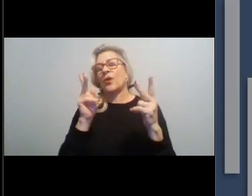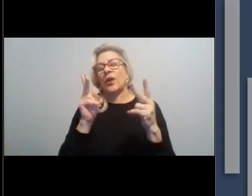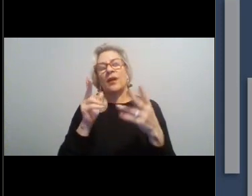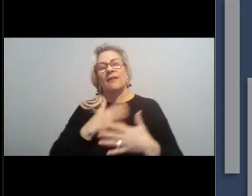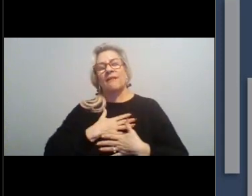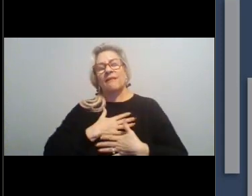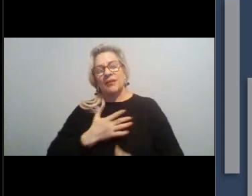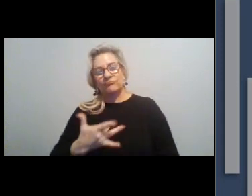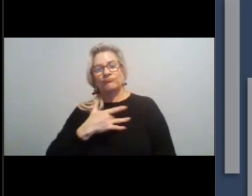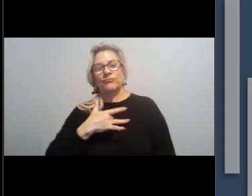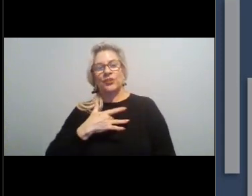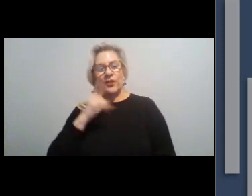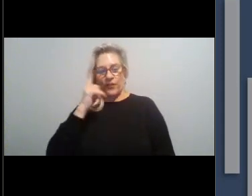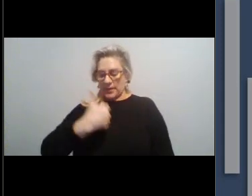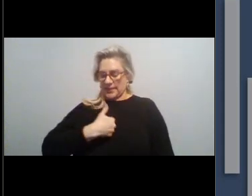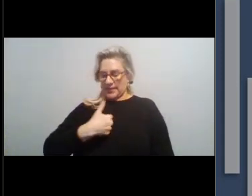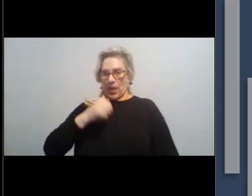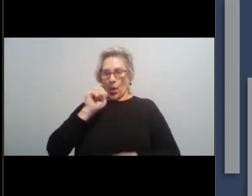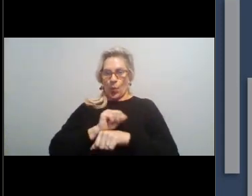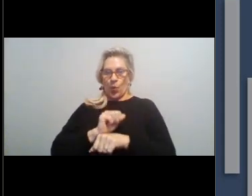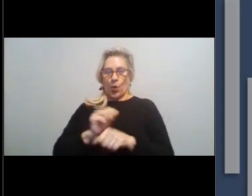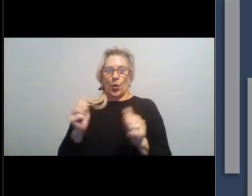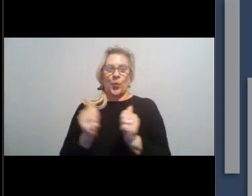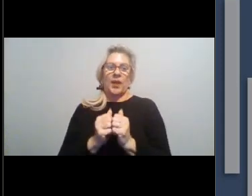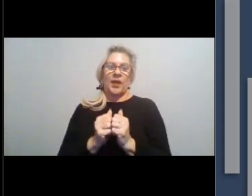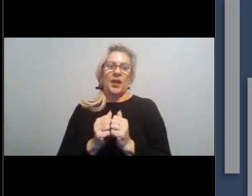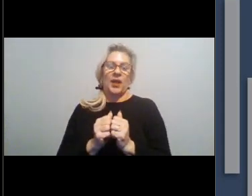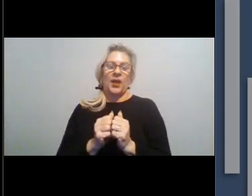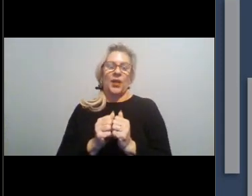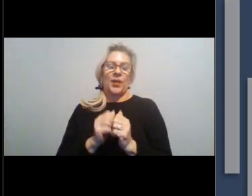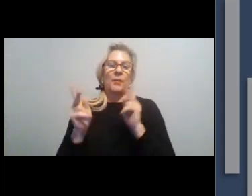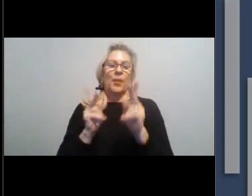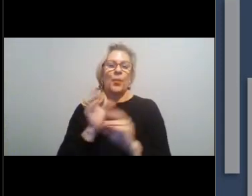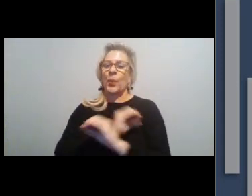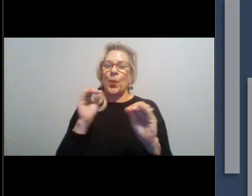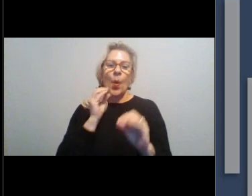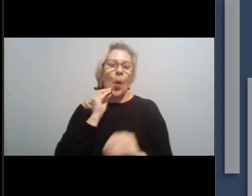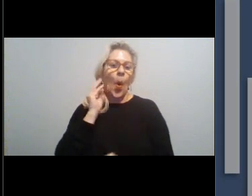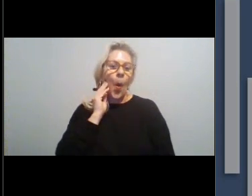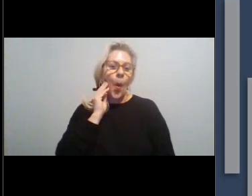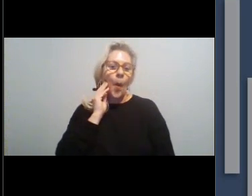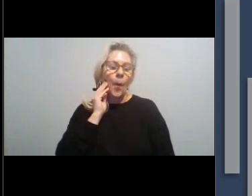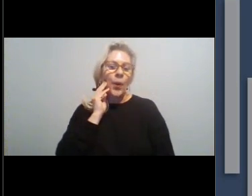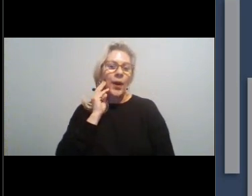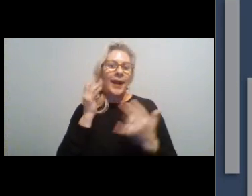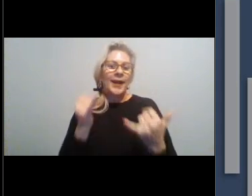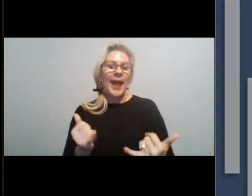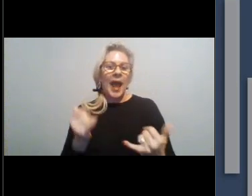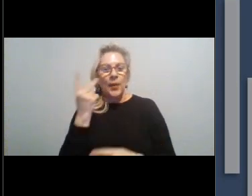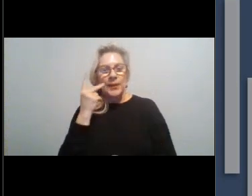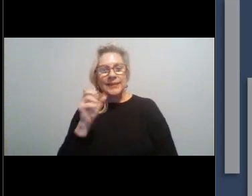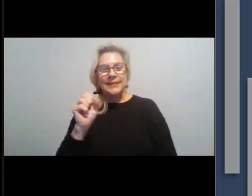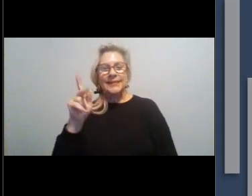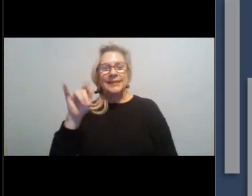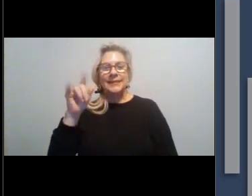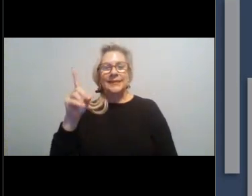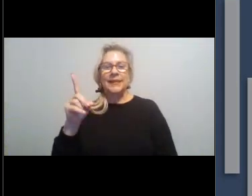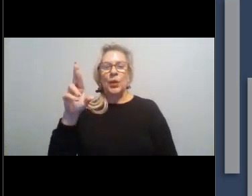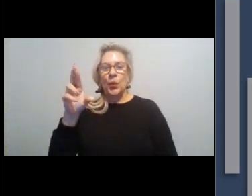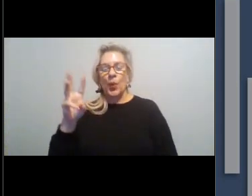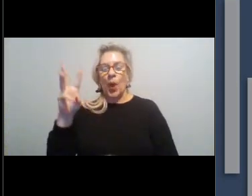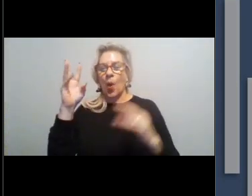for me as I work with homelessness to see the Skid Row project. That, when we talk about equity,